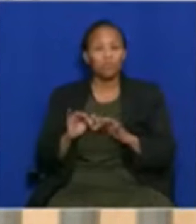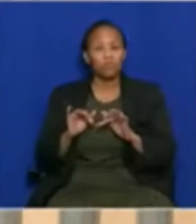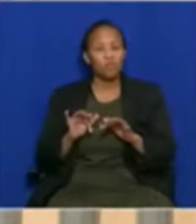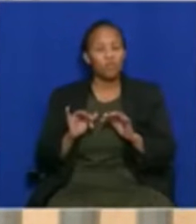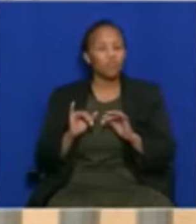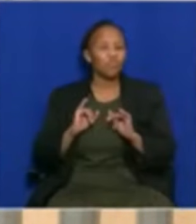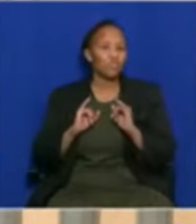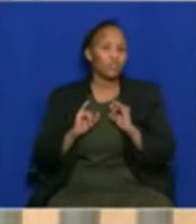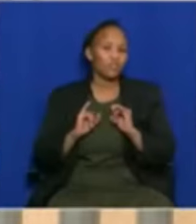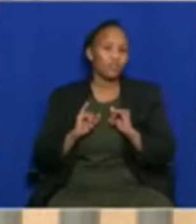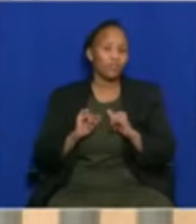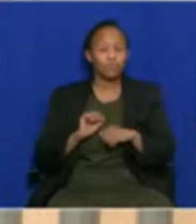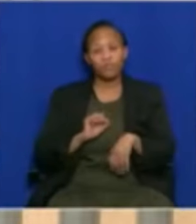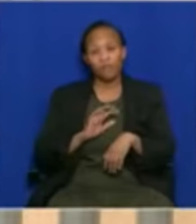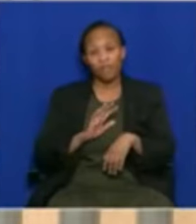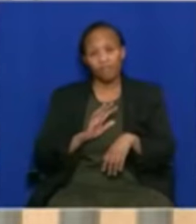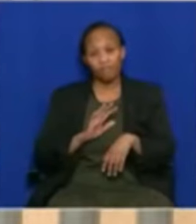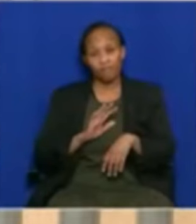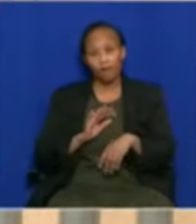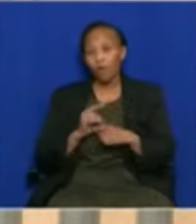shortlisted.